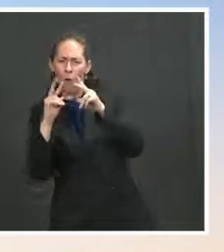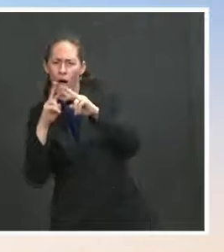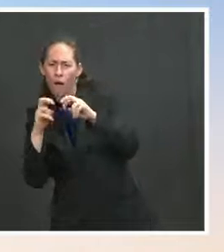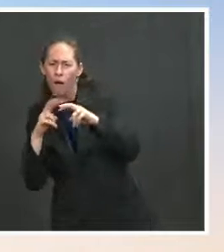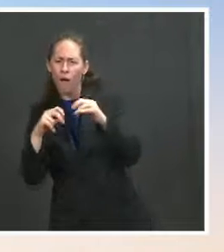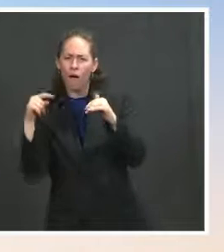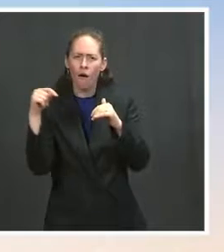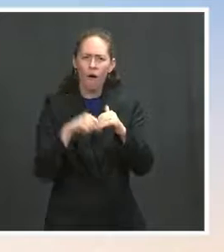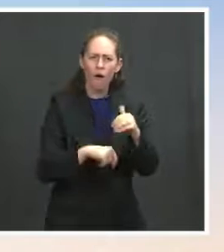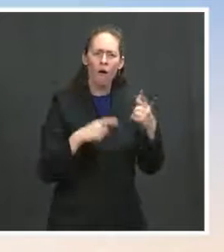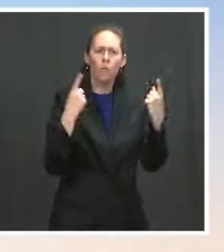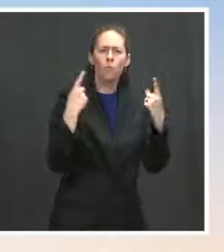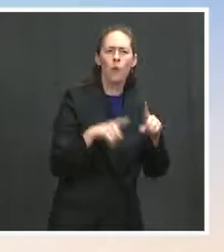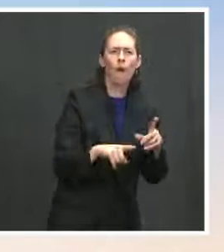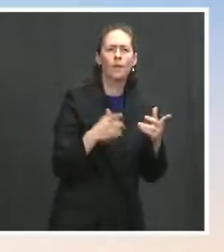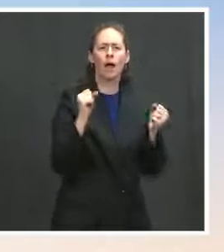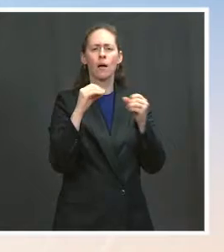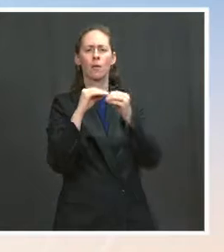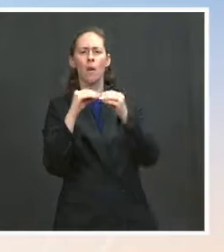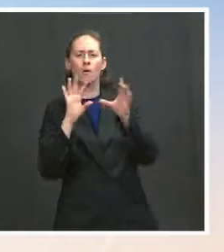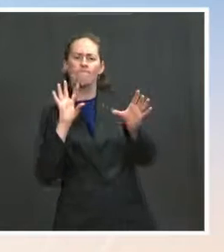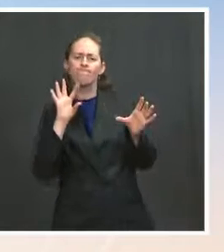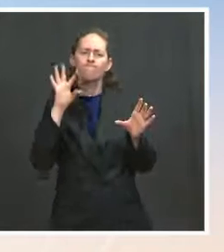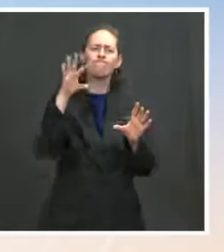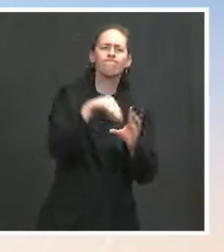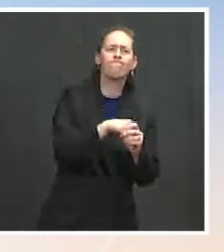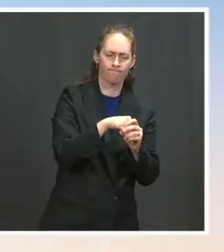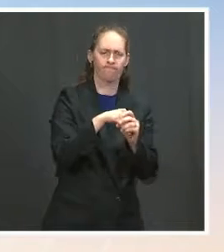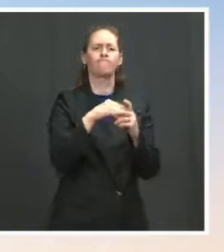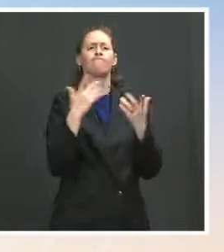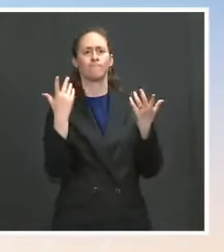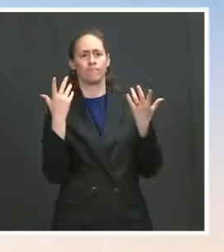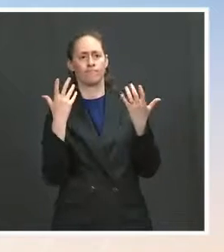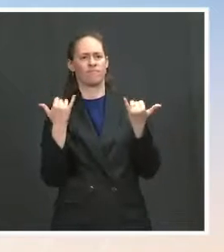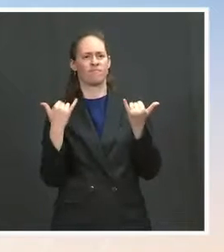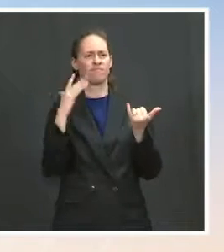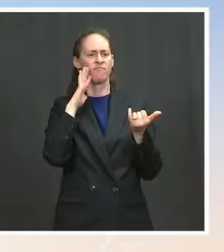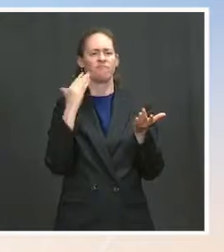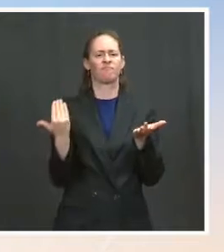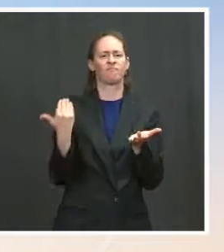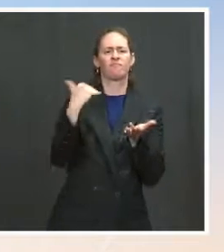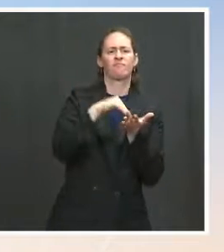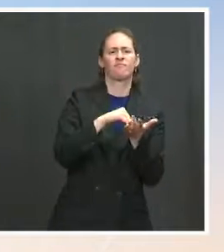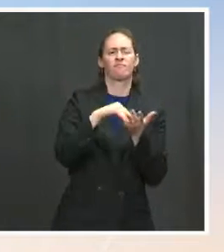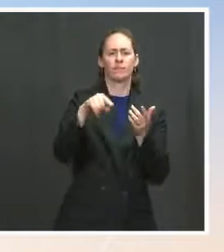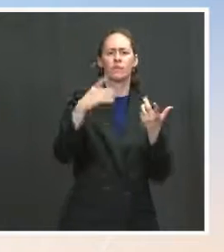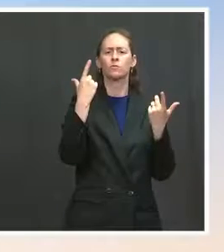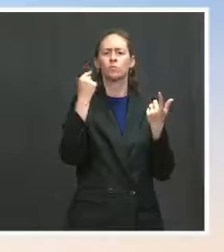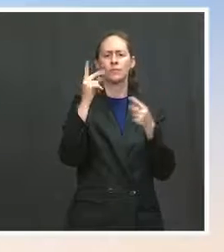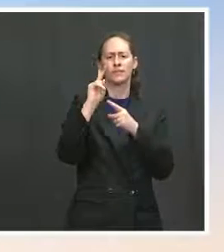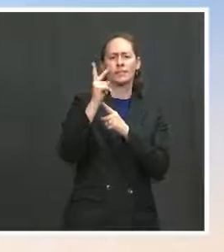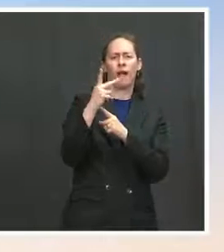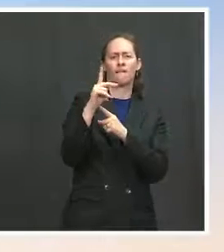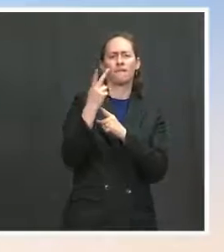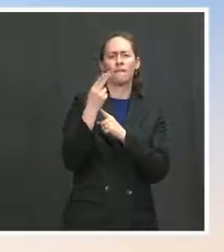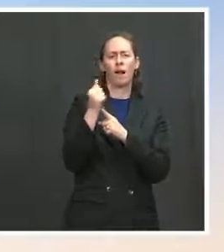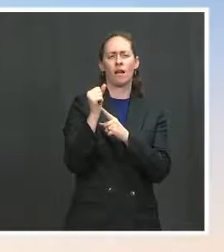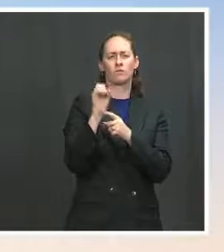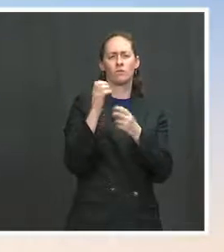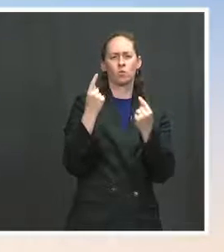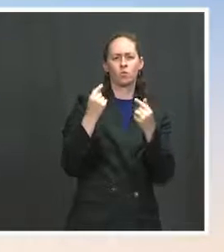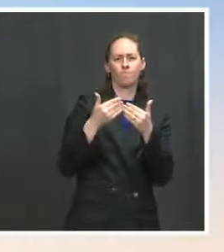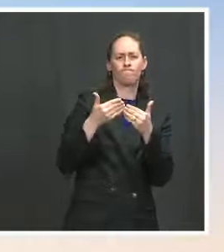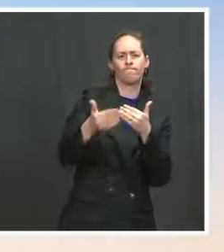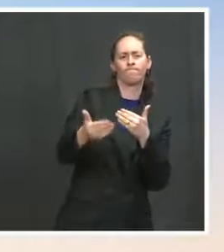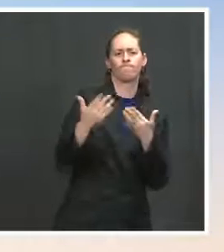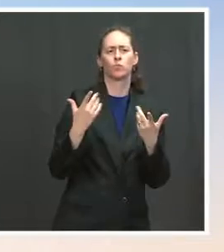the second round of the next phase, I should say, of the WHO investigation. As we noted at the time when